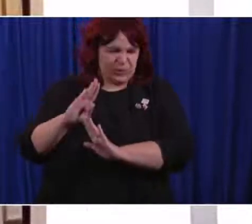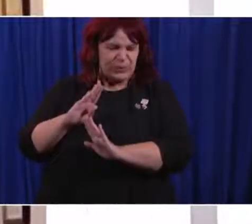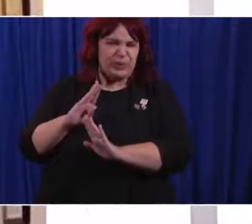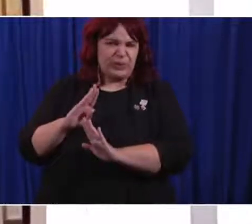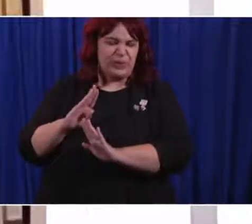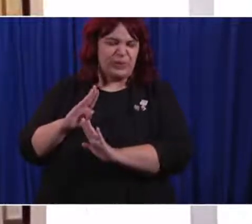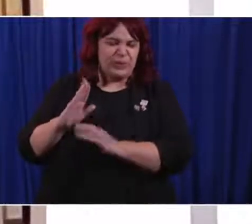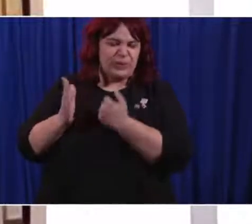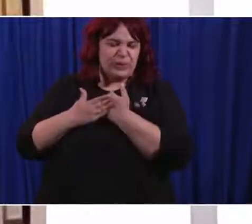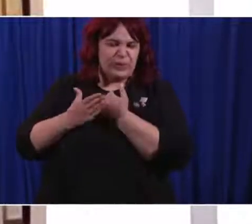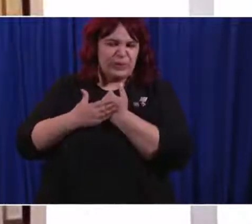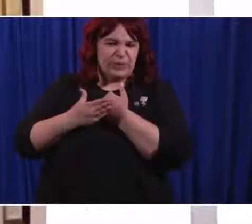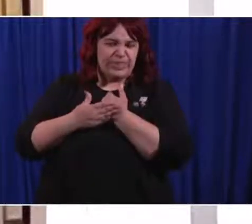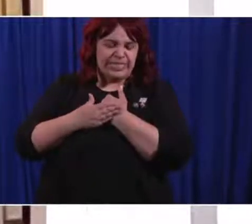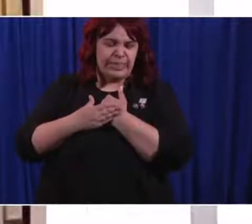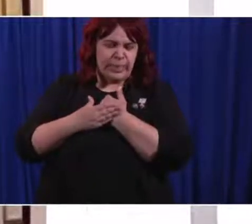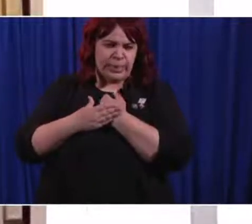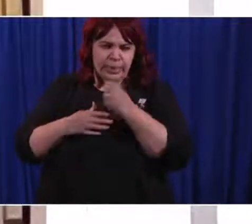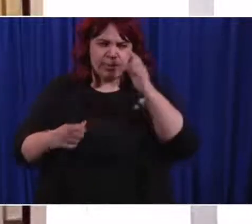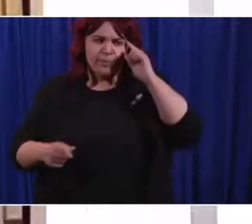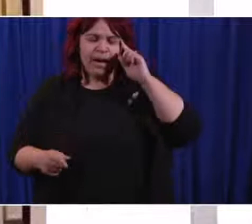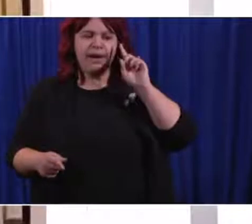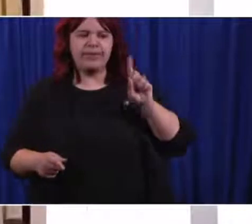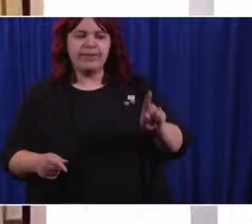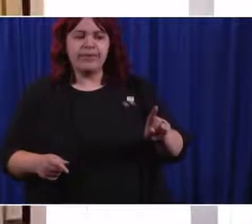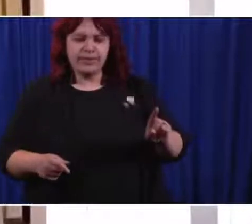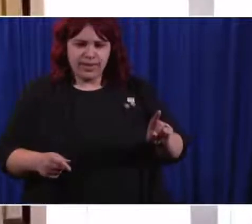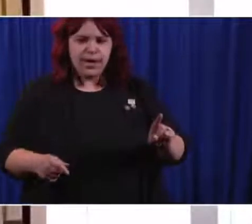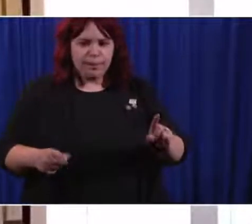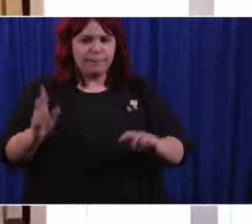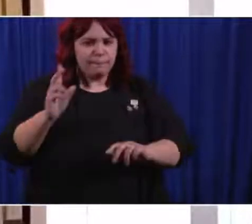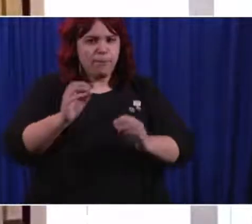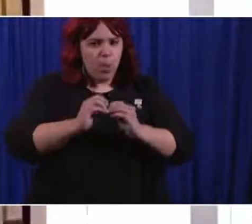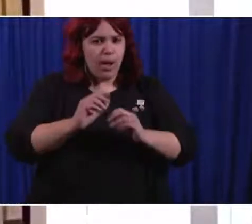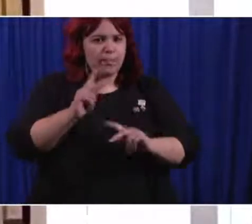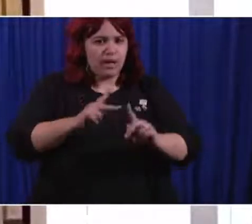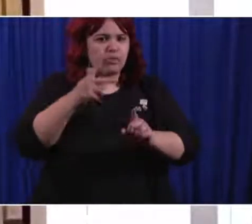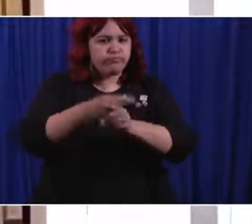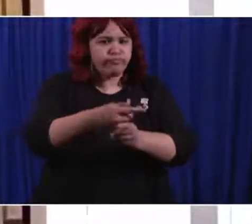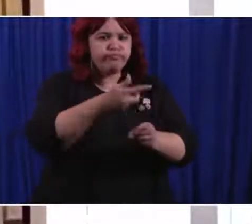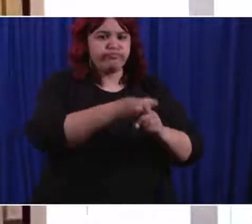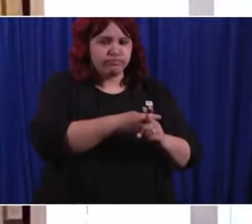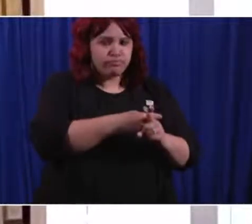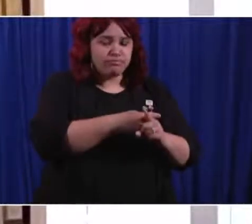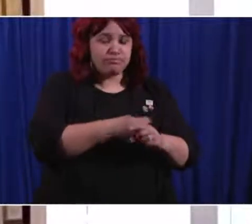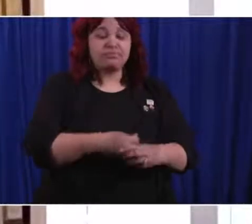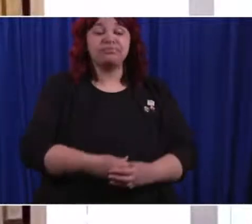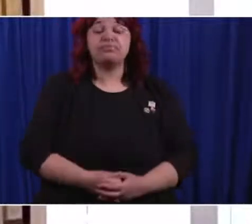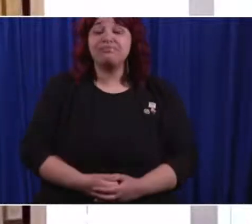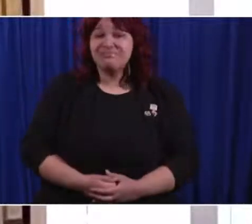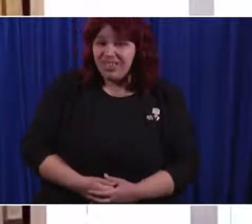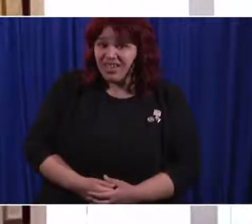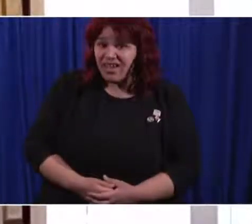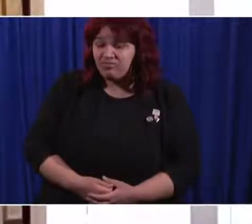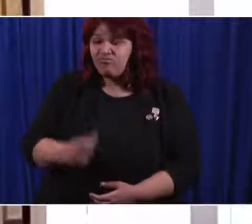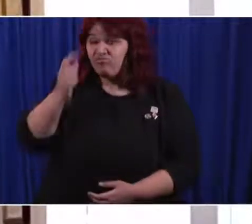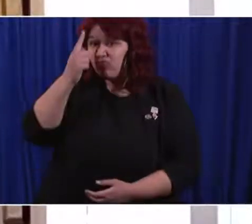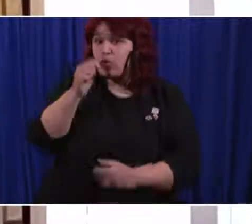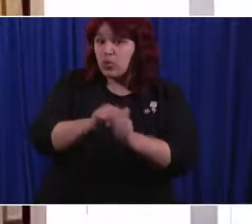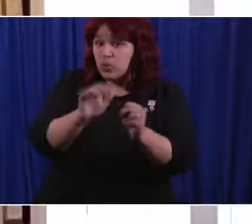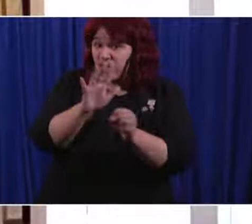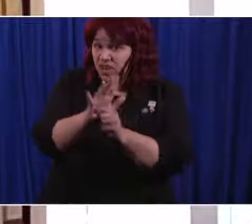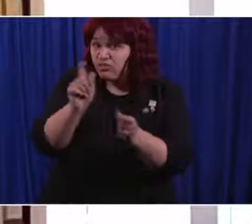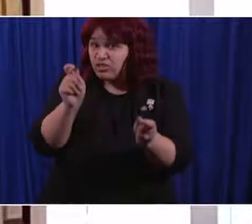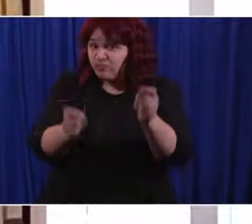more activity from the variants. In fact, we've now documented with genomic analysis at